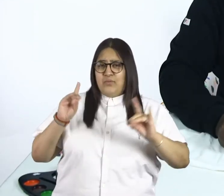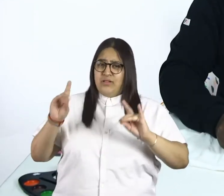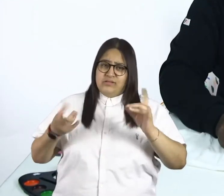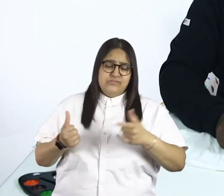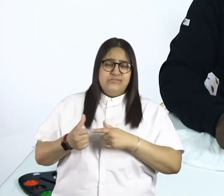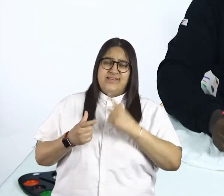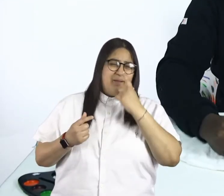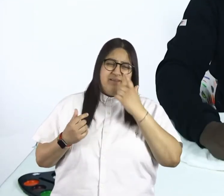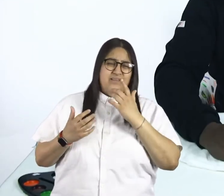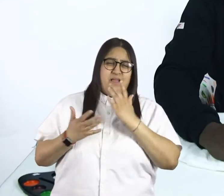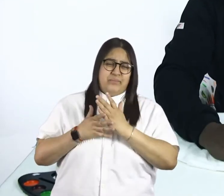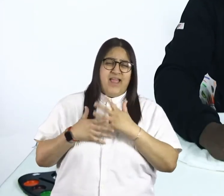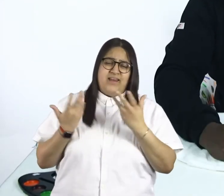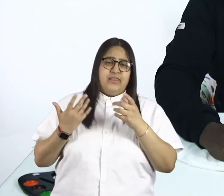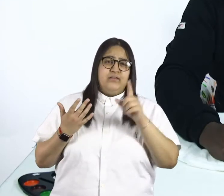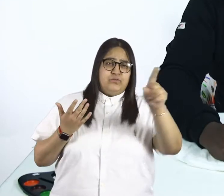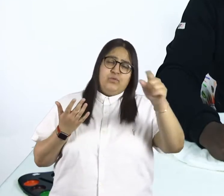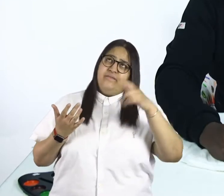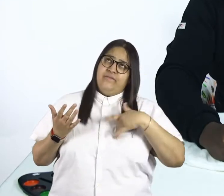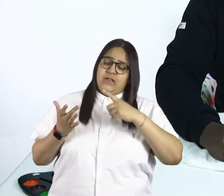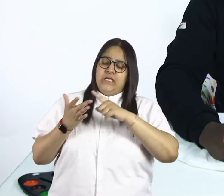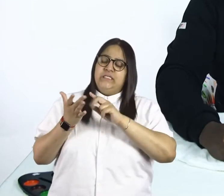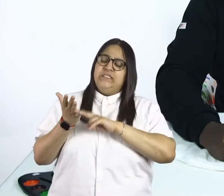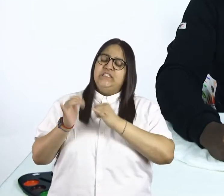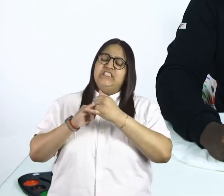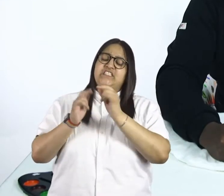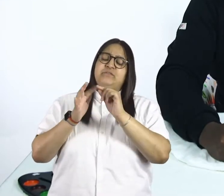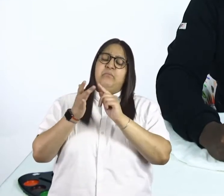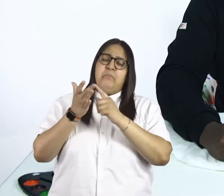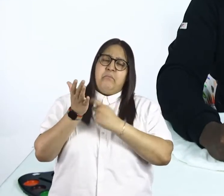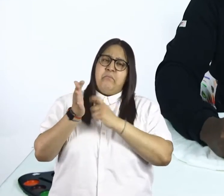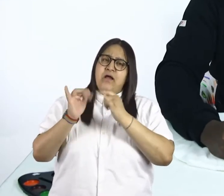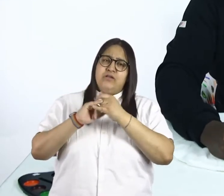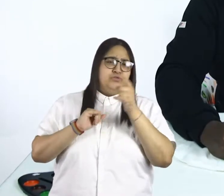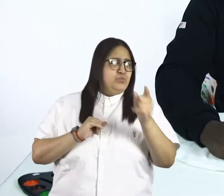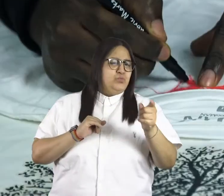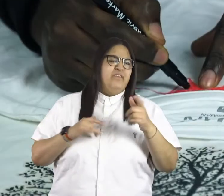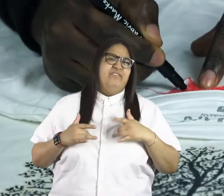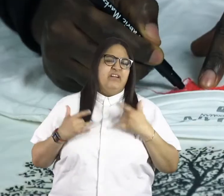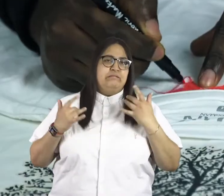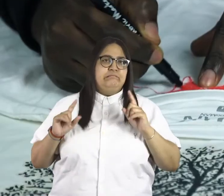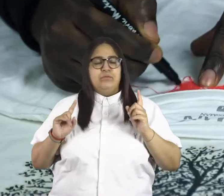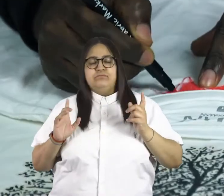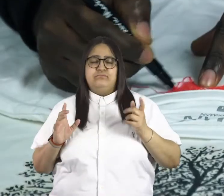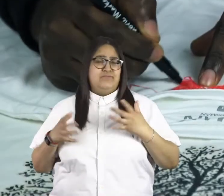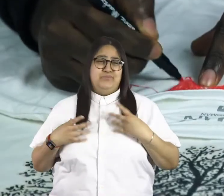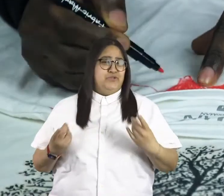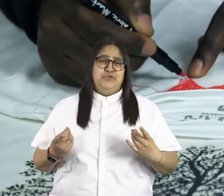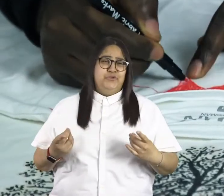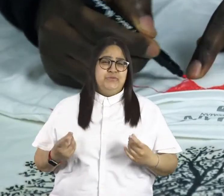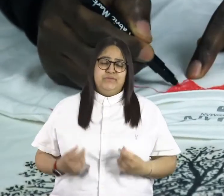literally anything that inspires you, you could literally apply to your t-shirt.